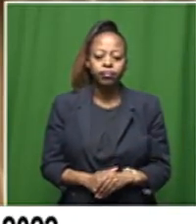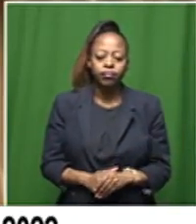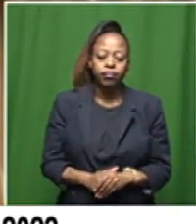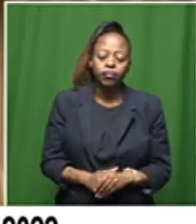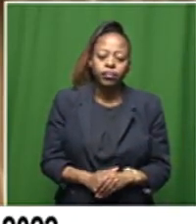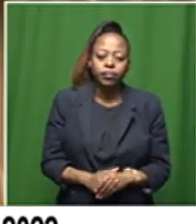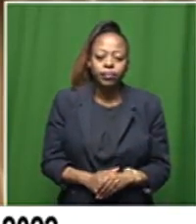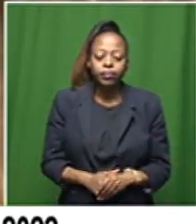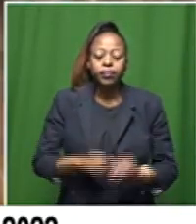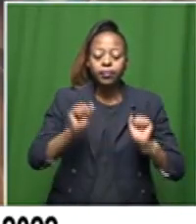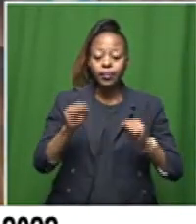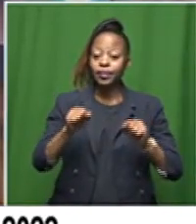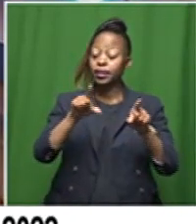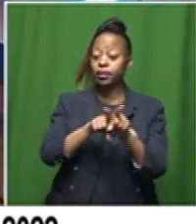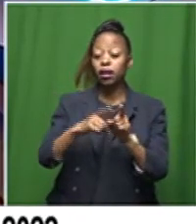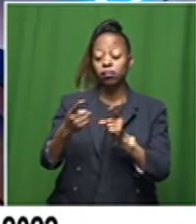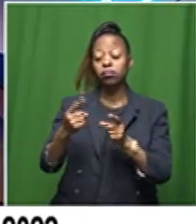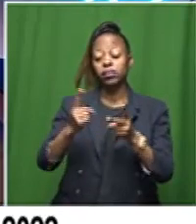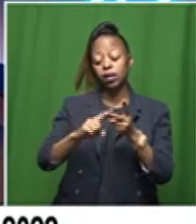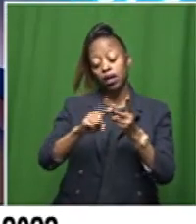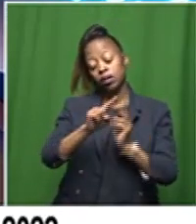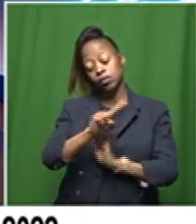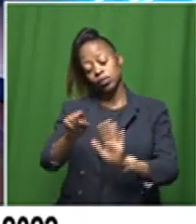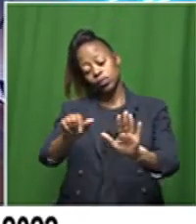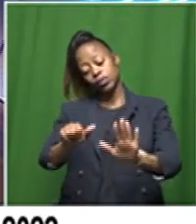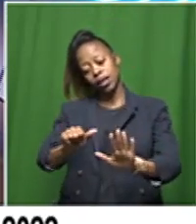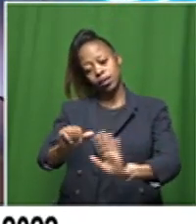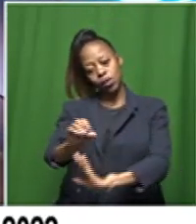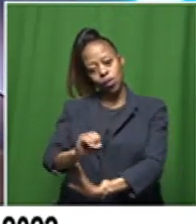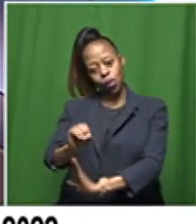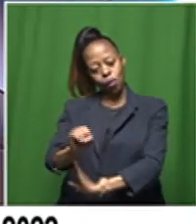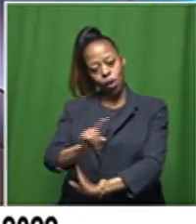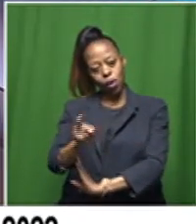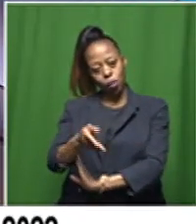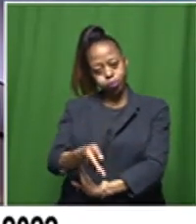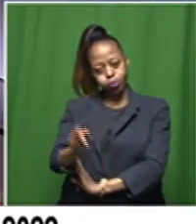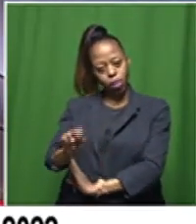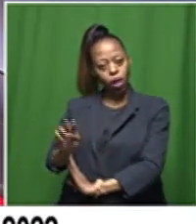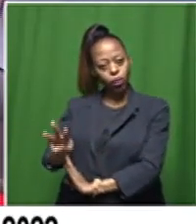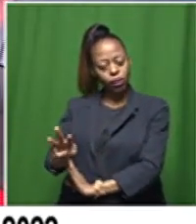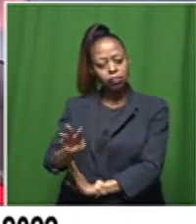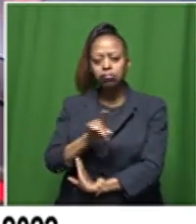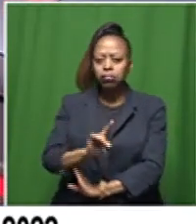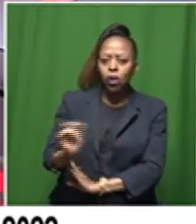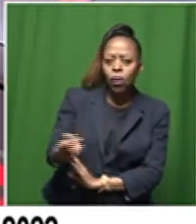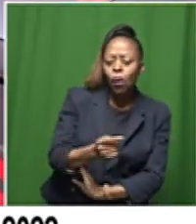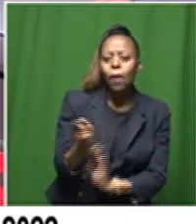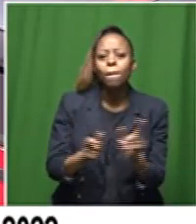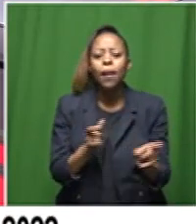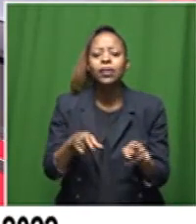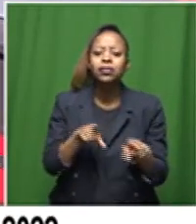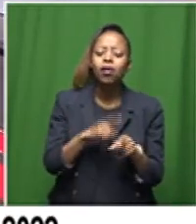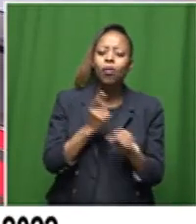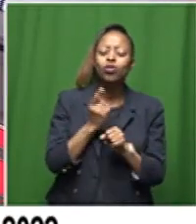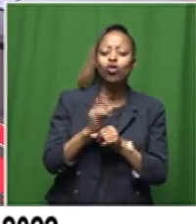of council. Okay, so from the 2nd to the 6th of October, you'll find yourself in the Northwest, where everyone, I guess, that is involved